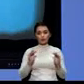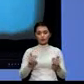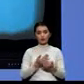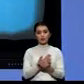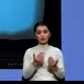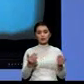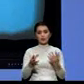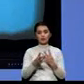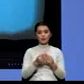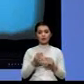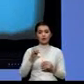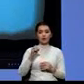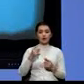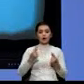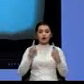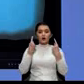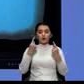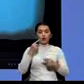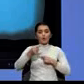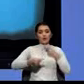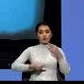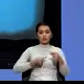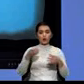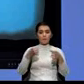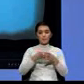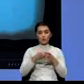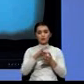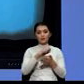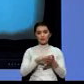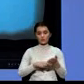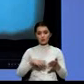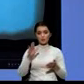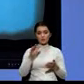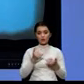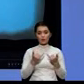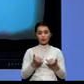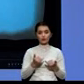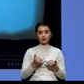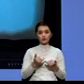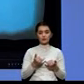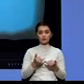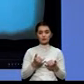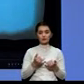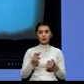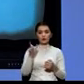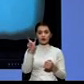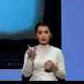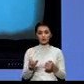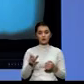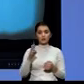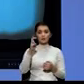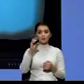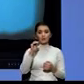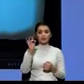biz sizlar bilan alloma ajdodlarimiz haqidagi bo'limni davom ettiramiz va bugungi qahramonimiz Abu